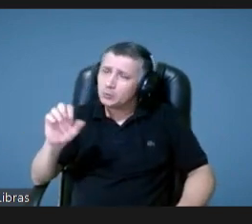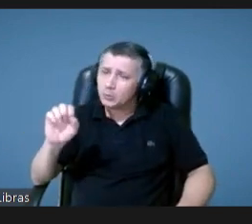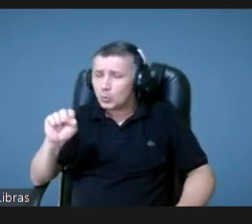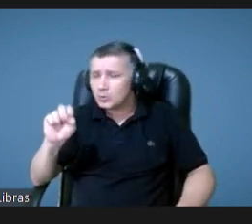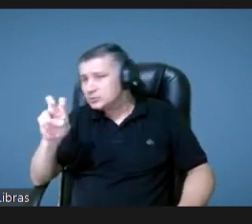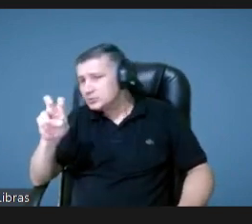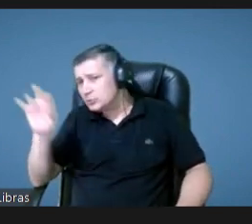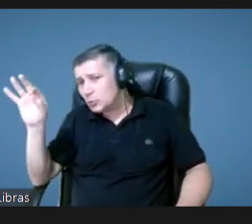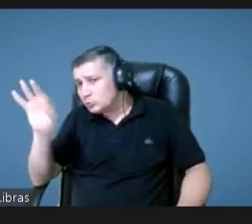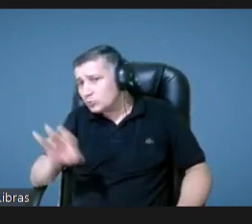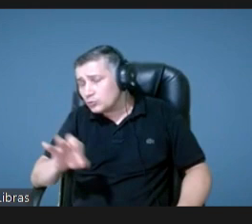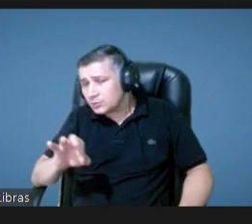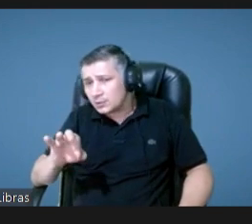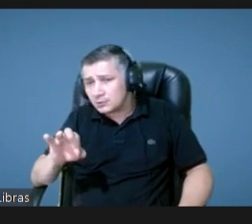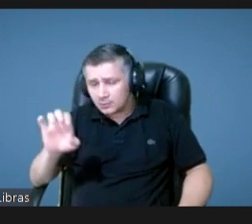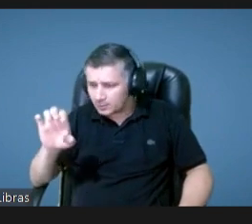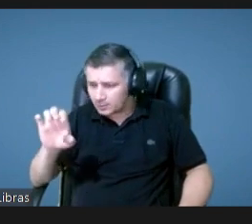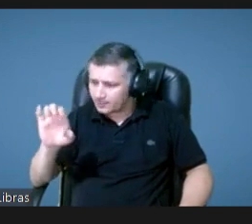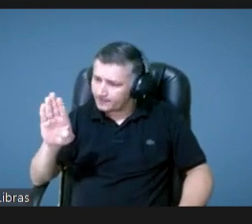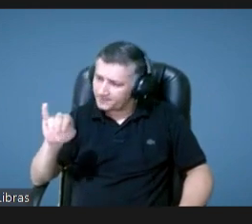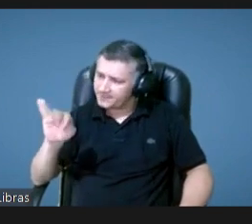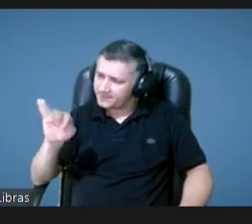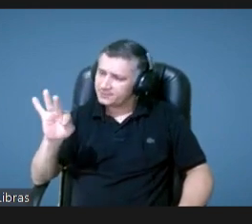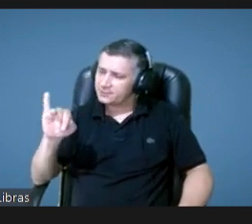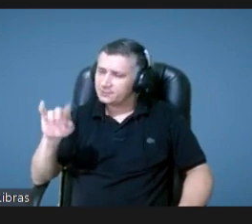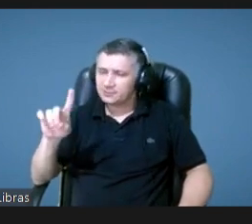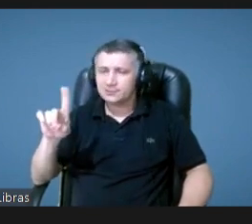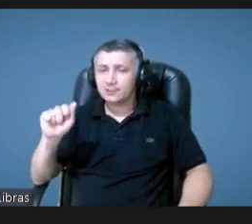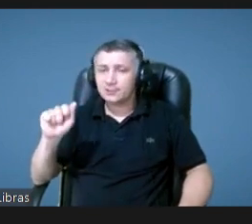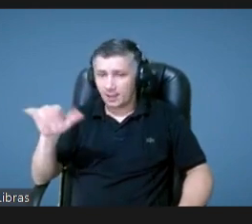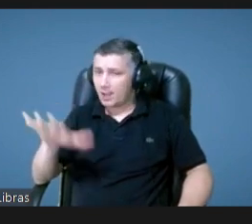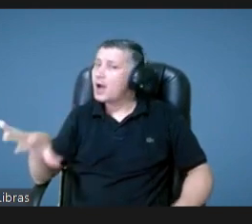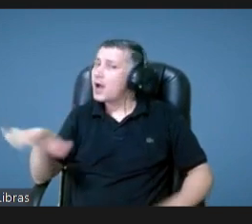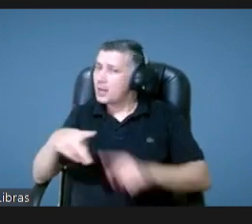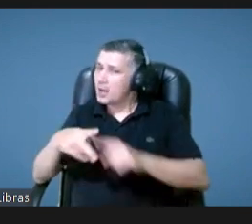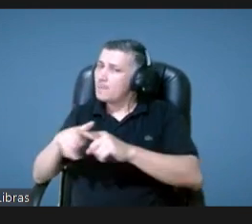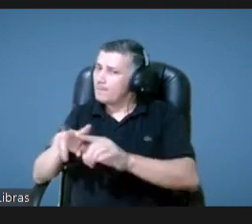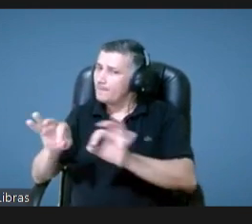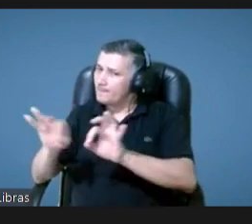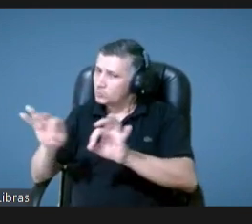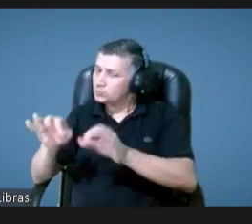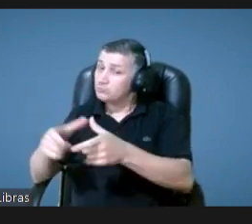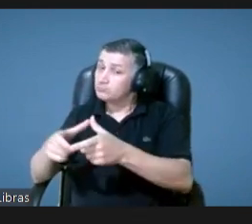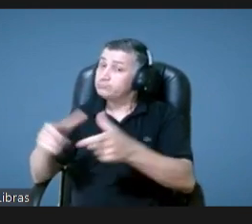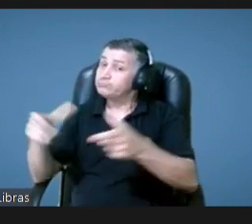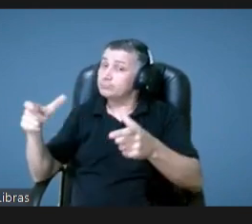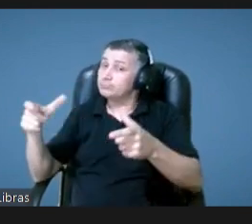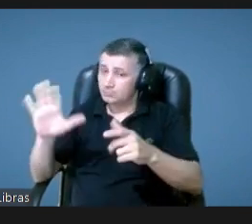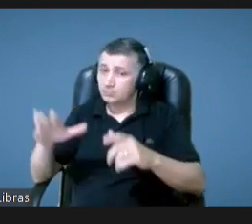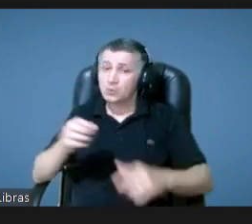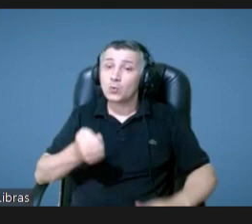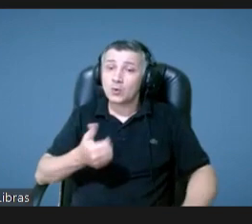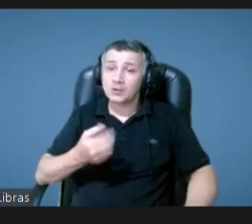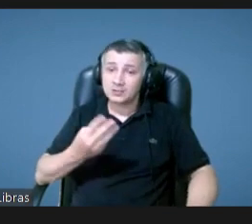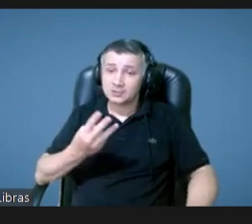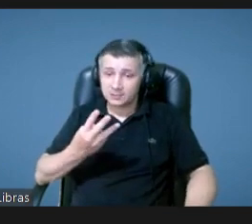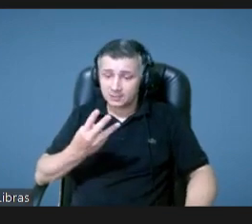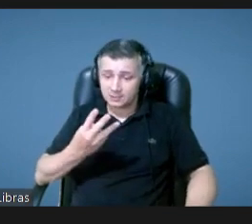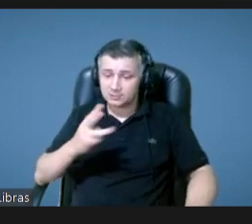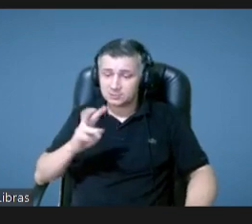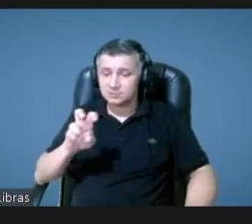revenue, 85% in terms of growth for the adjusted EBITDA in the recurring revenue business,